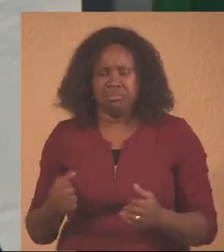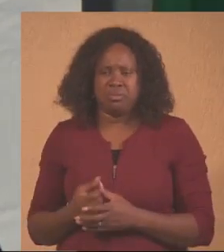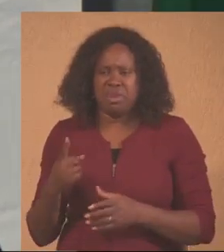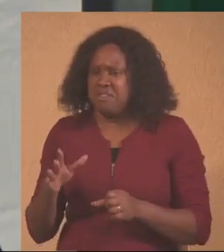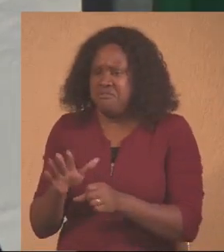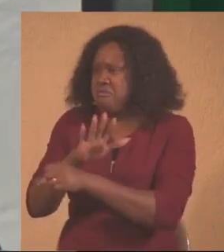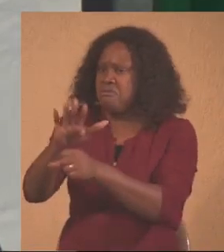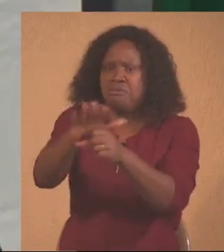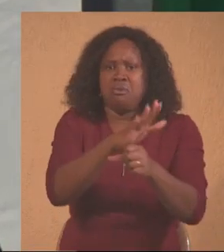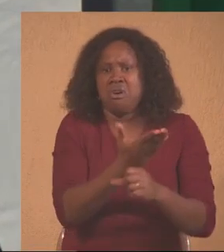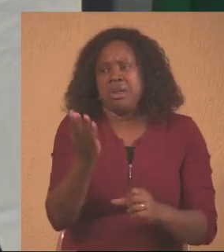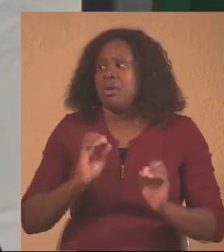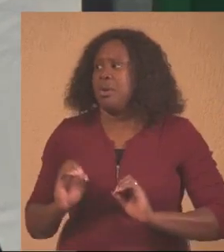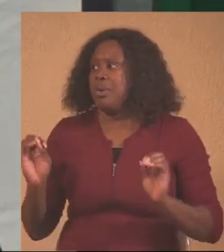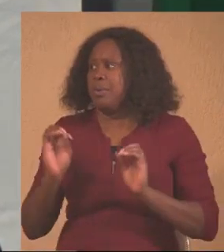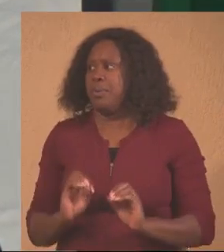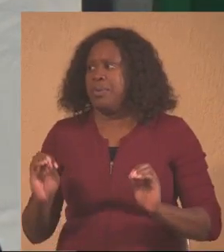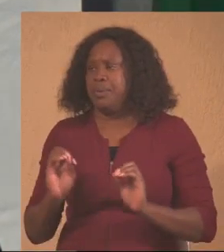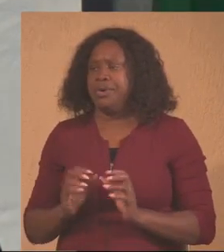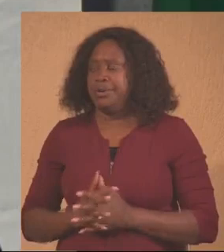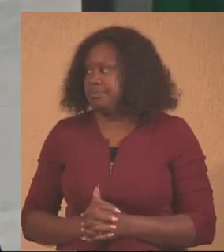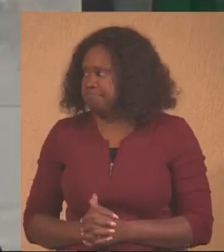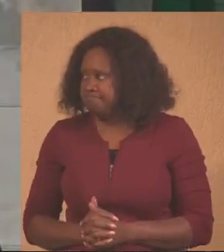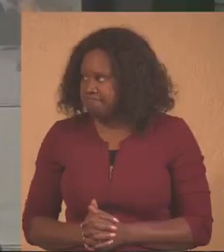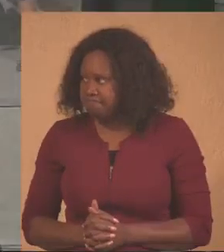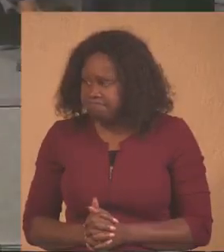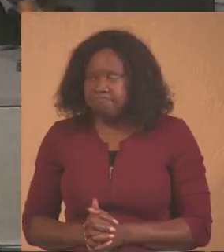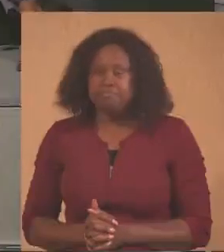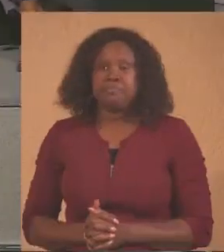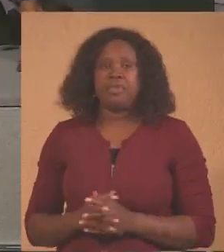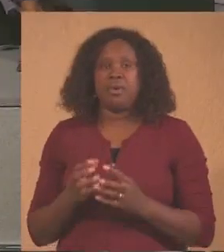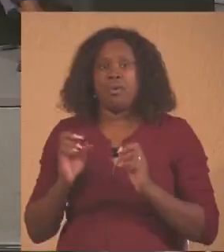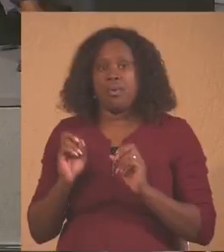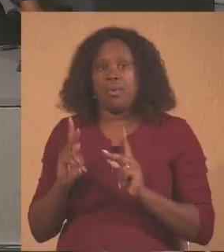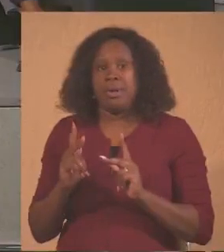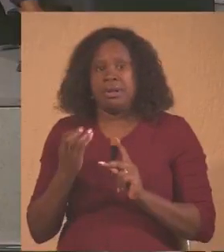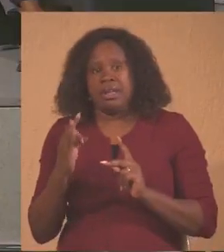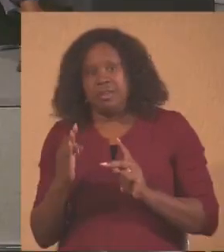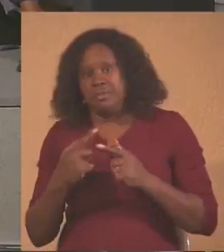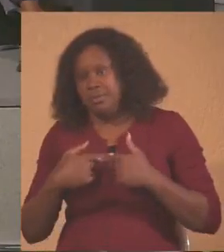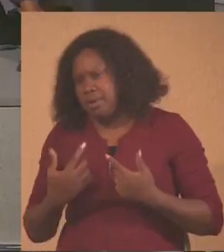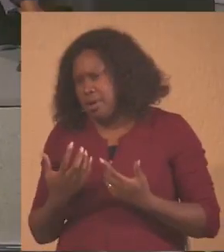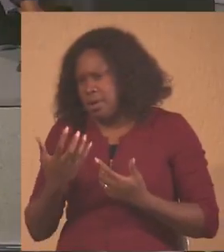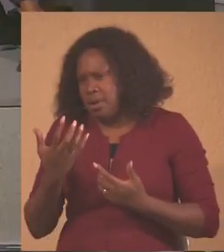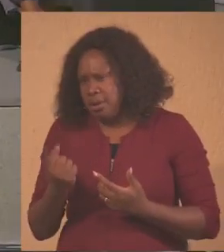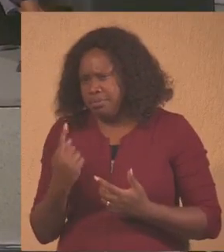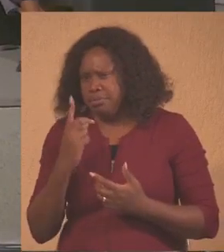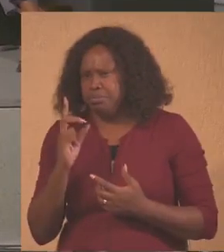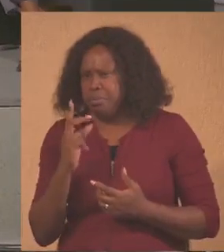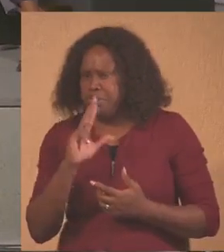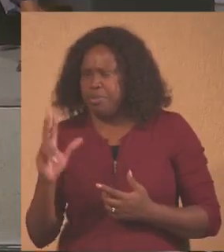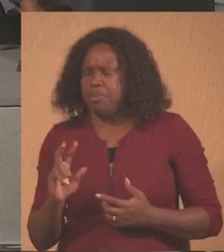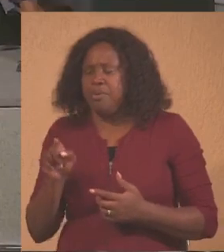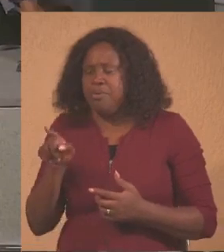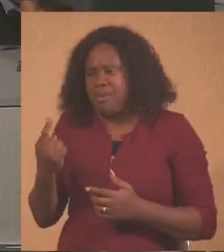to capacity at the present moment. Okay. Yeah. So if we have people in, let's say, self-isolation or in